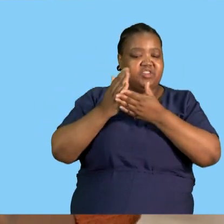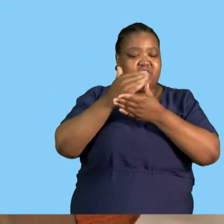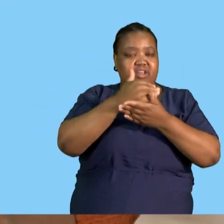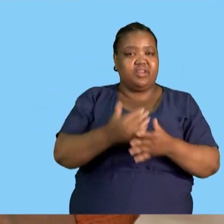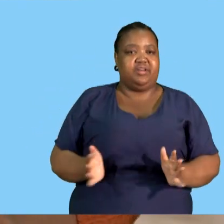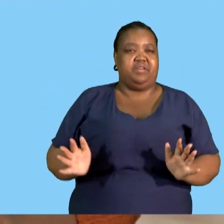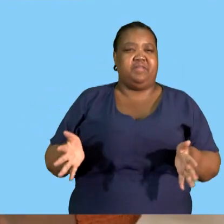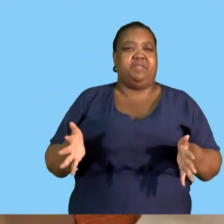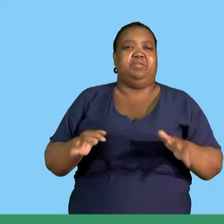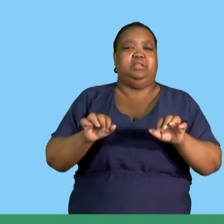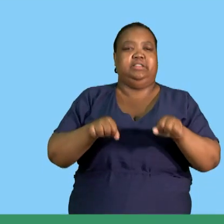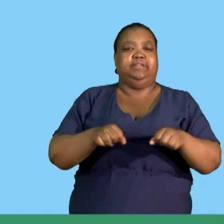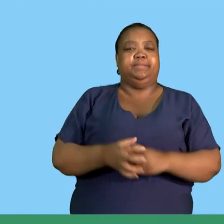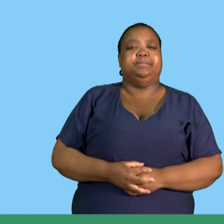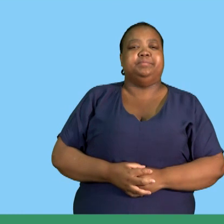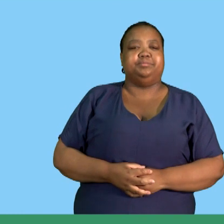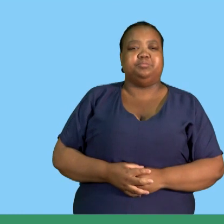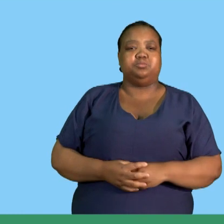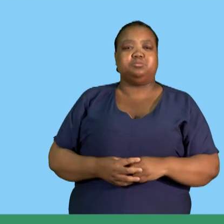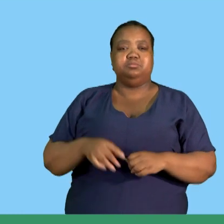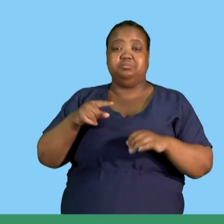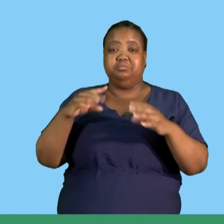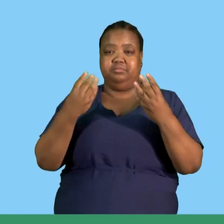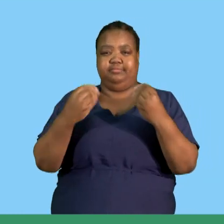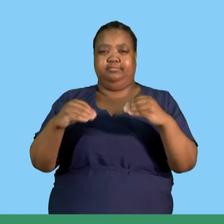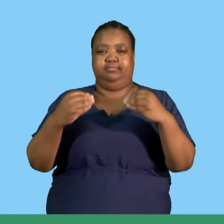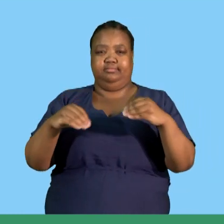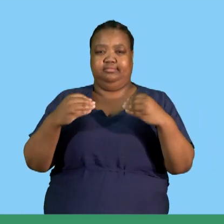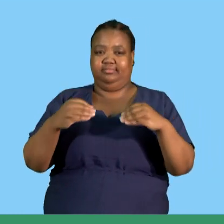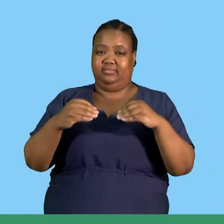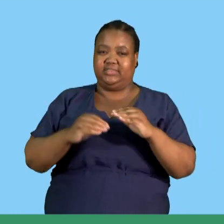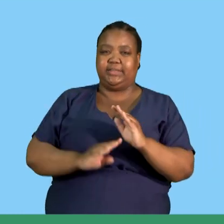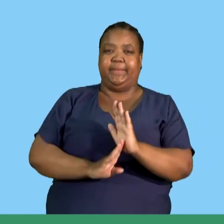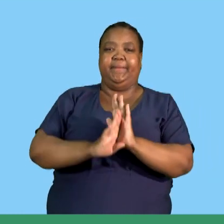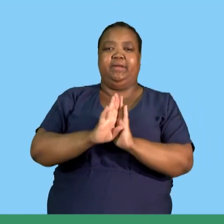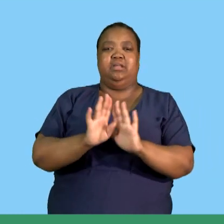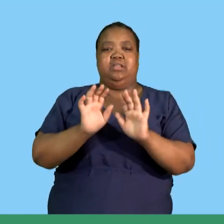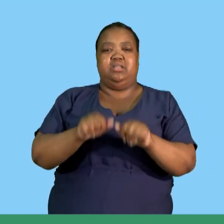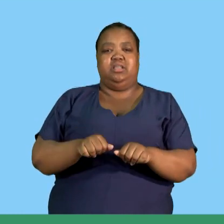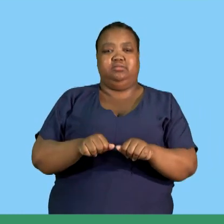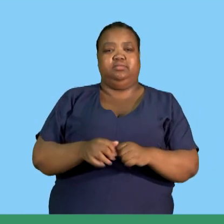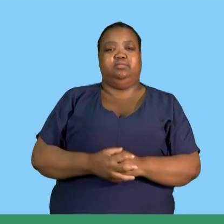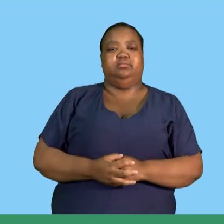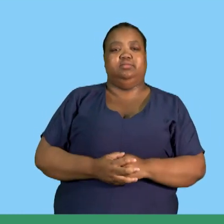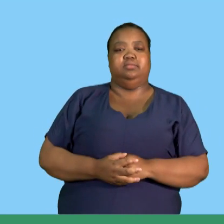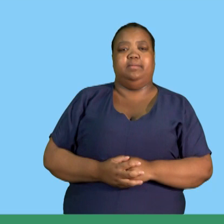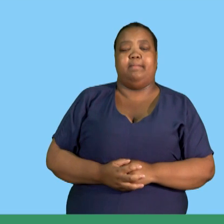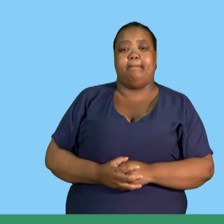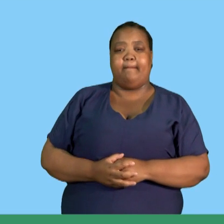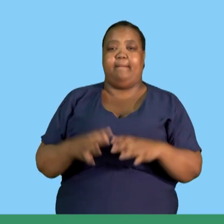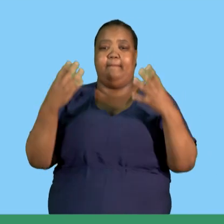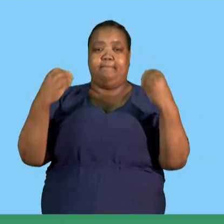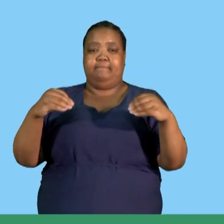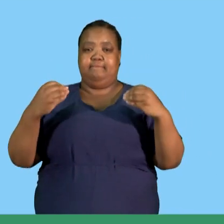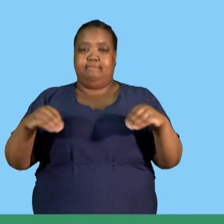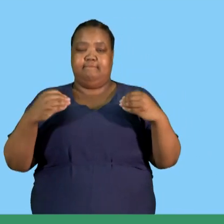enables businesses to strengthen the driving forces and weaken the restraining forces. Right,